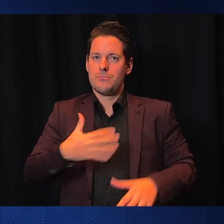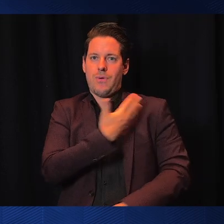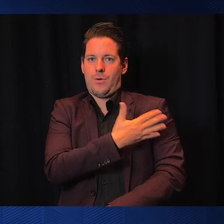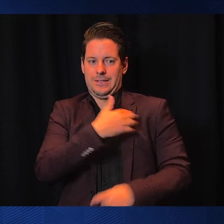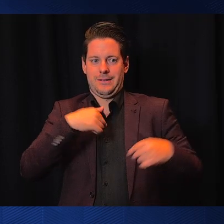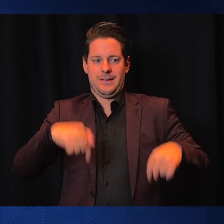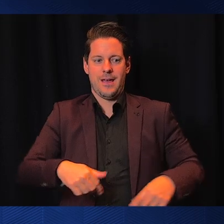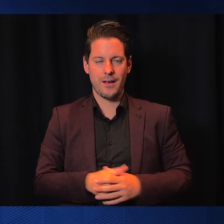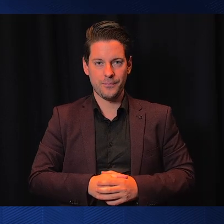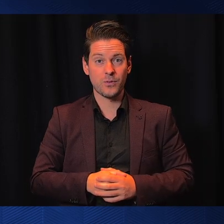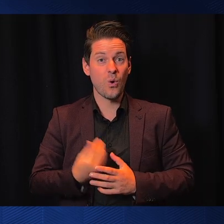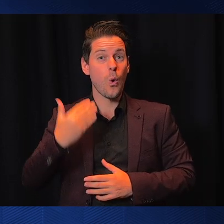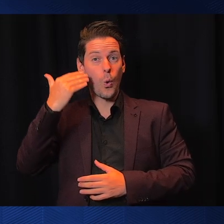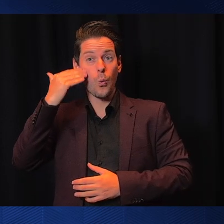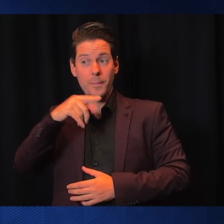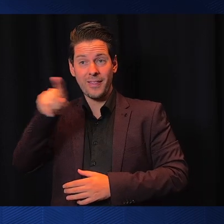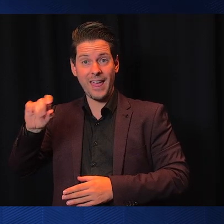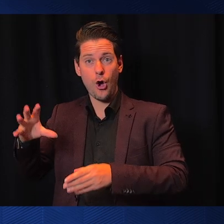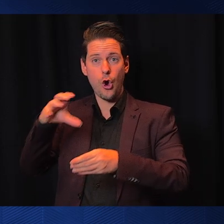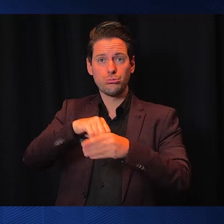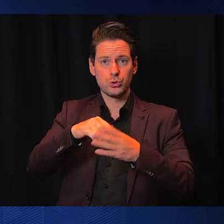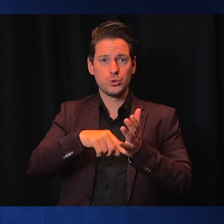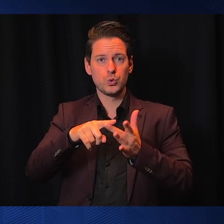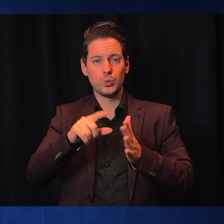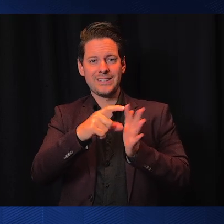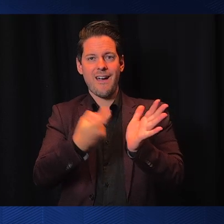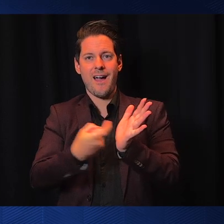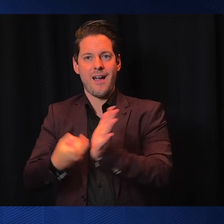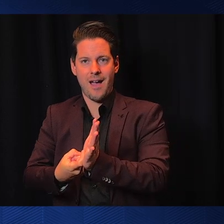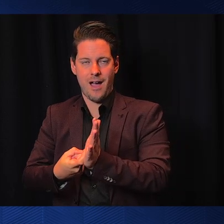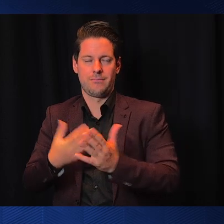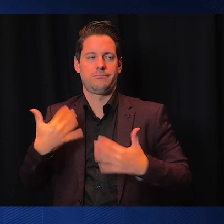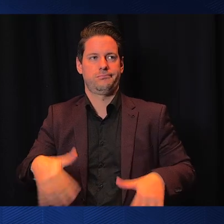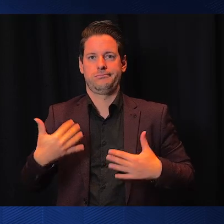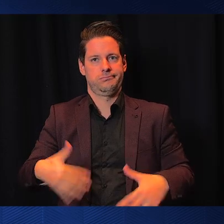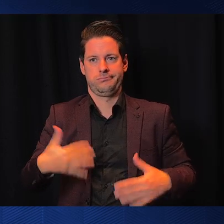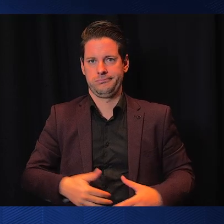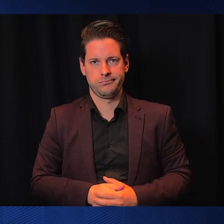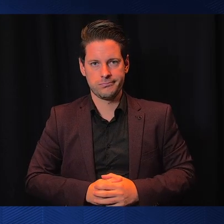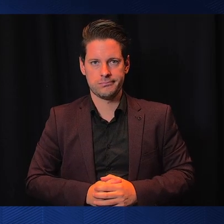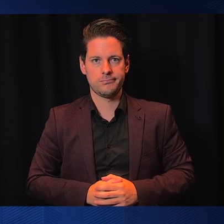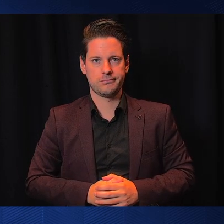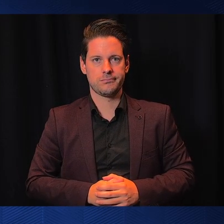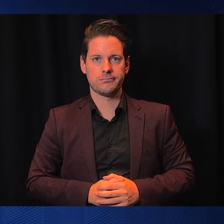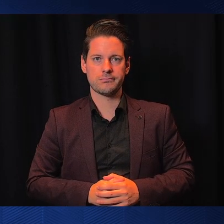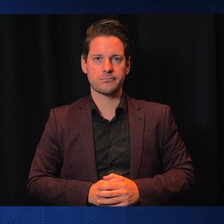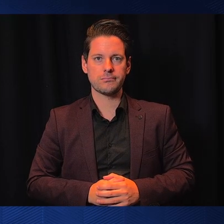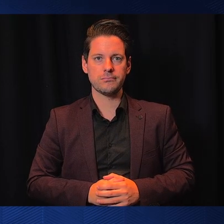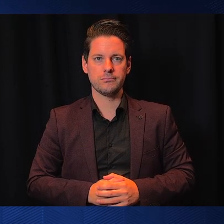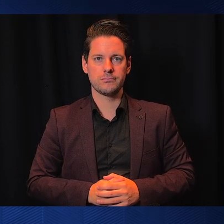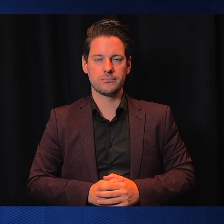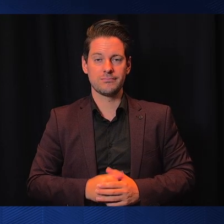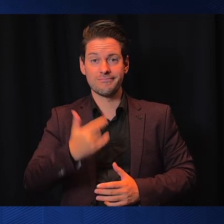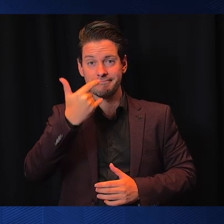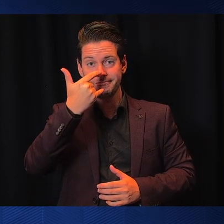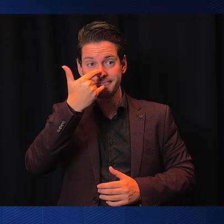community women towards disaster risk reduction is enormous. Unfortunately, most of the